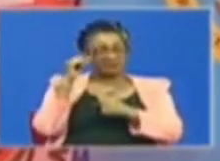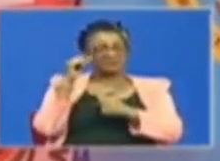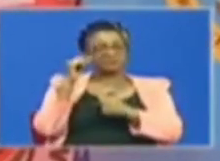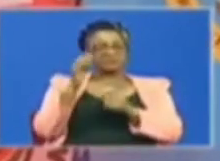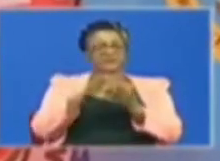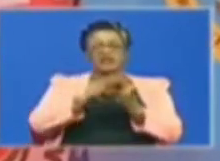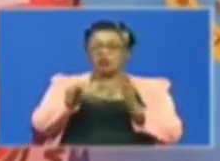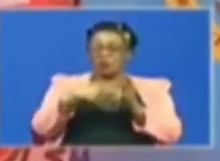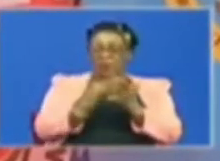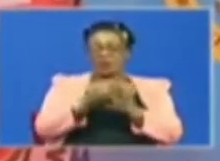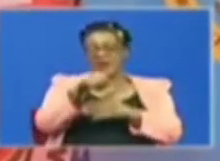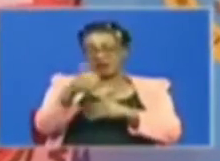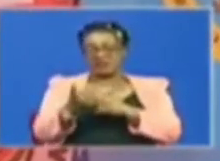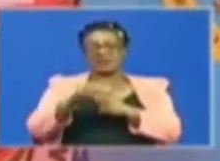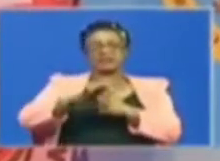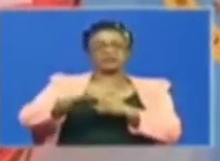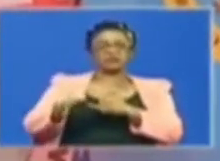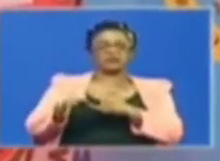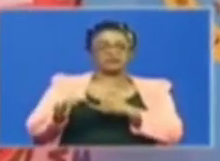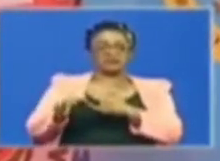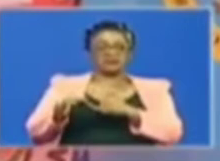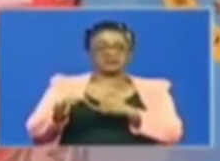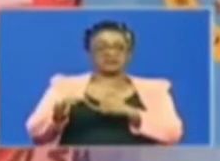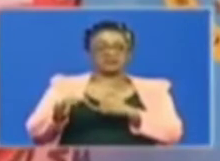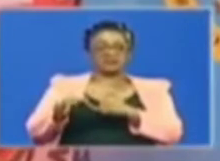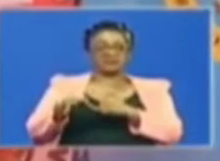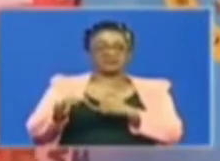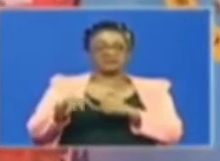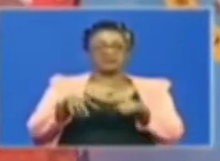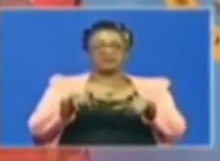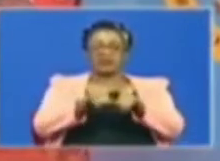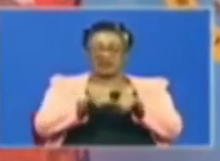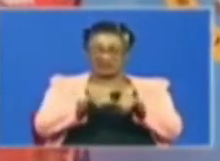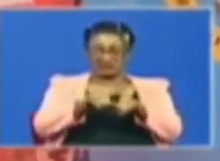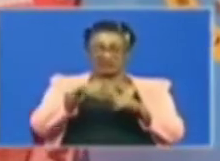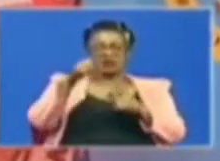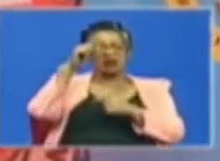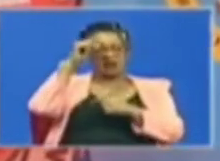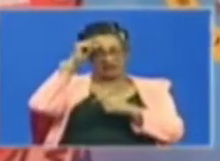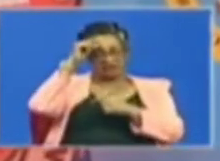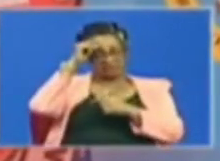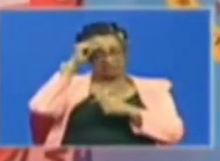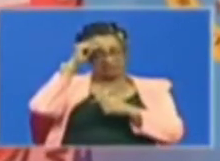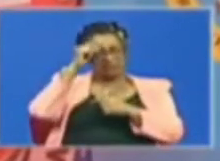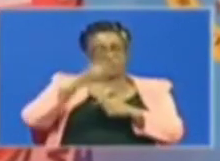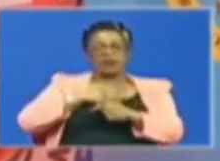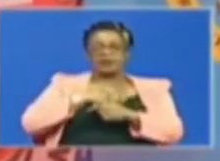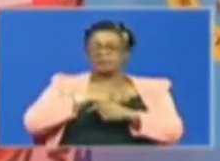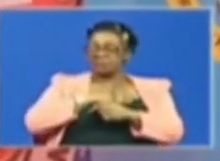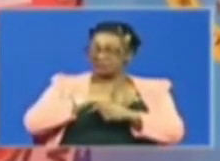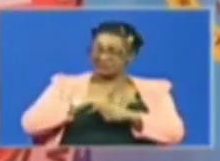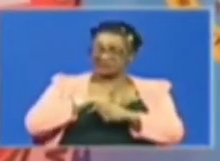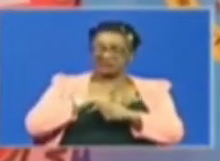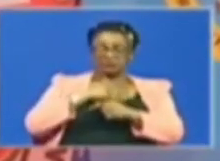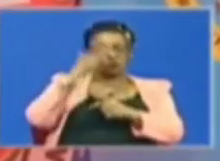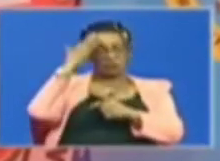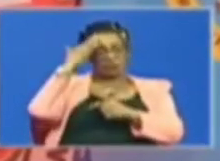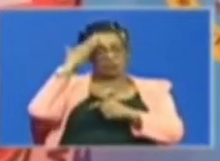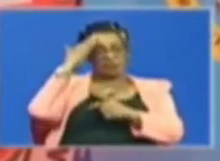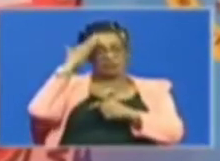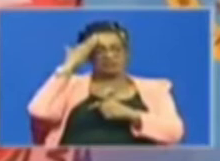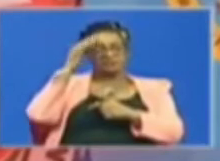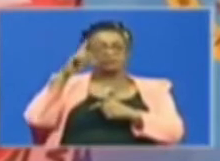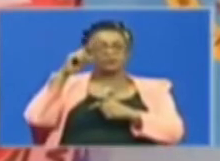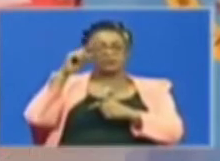all other counties. As a government, we are pleased to note that Mombasa County has already